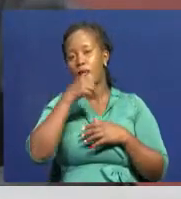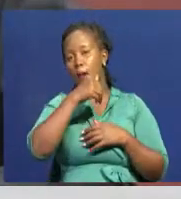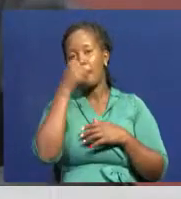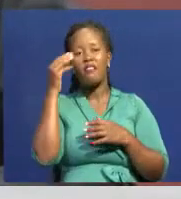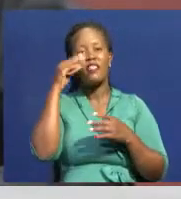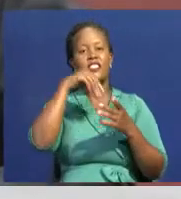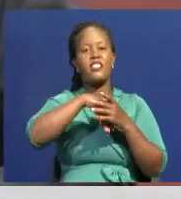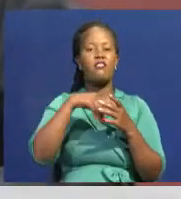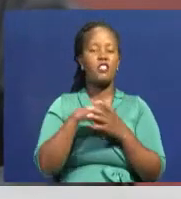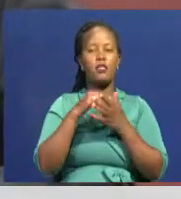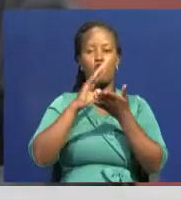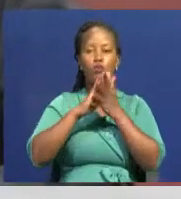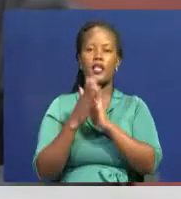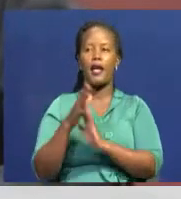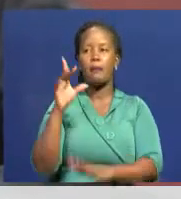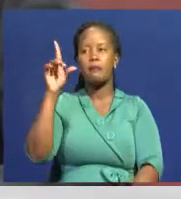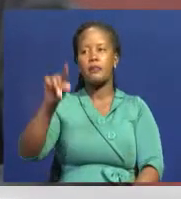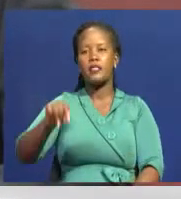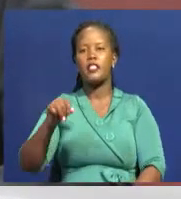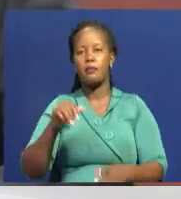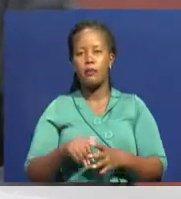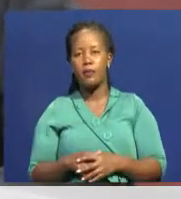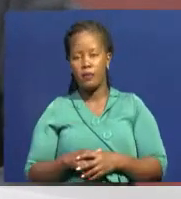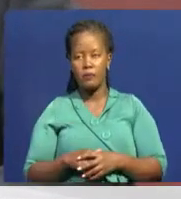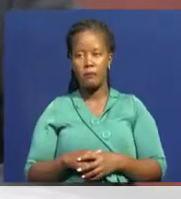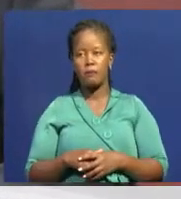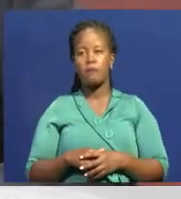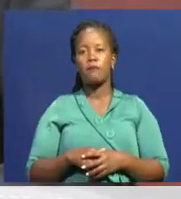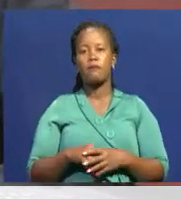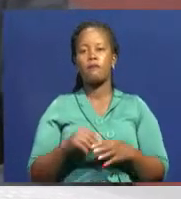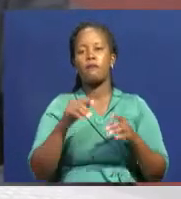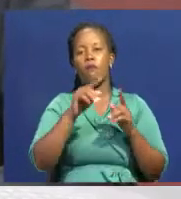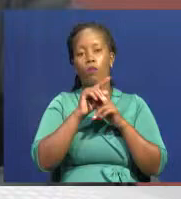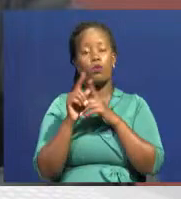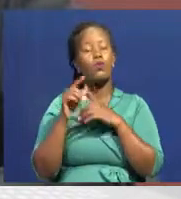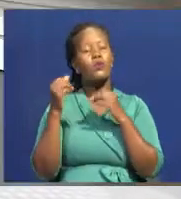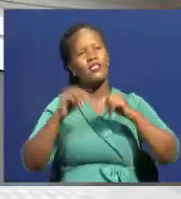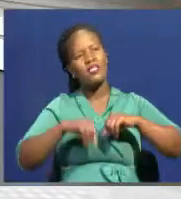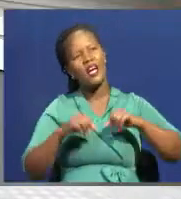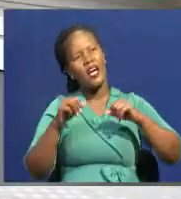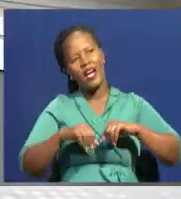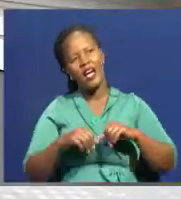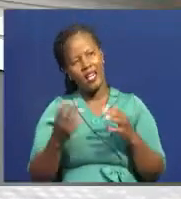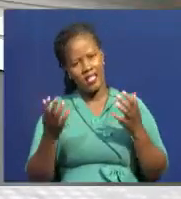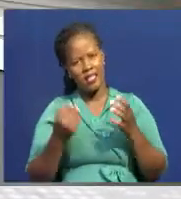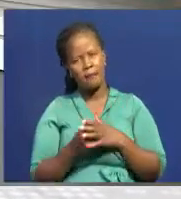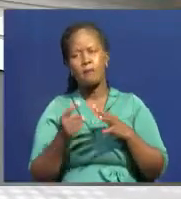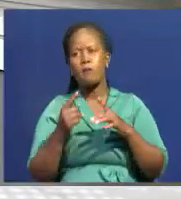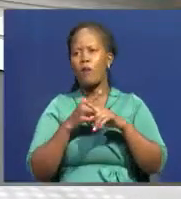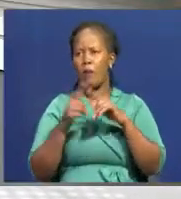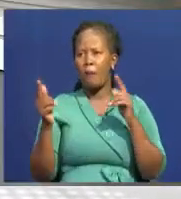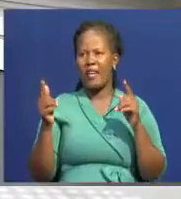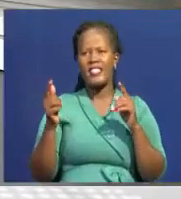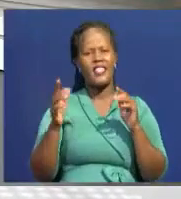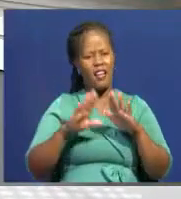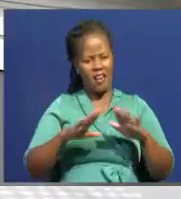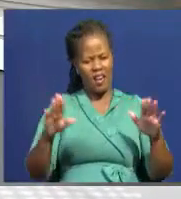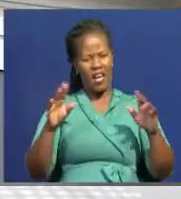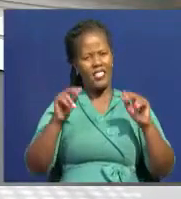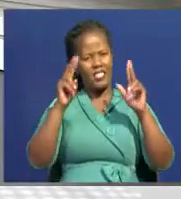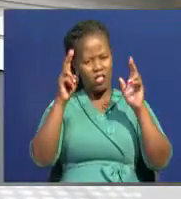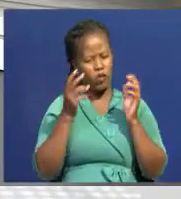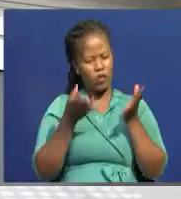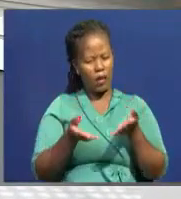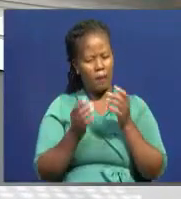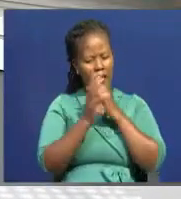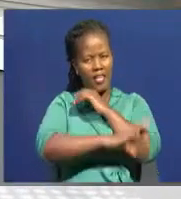investment, you can make it cheaper. Yes. And actually, I totally concur, but I'm looking at the land matters here in the country. If